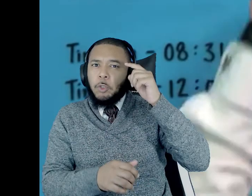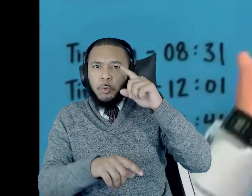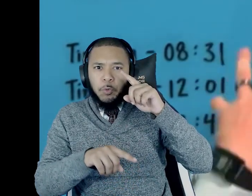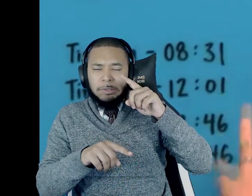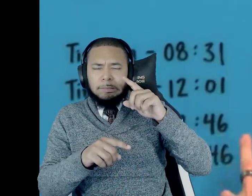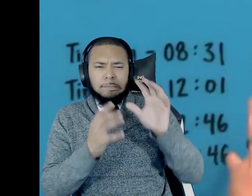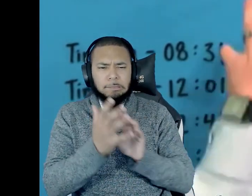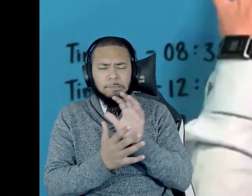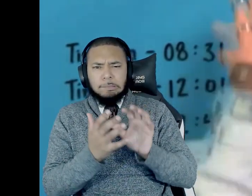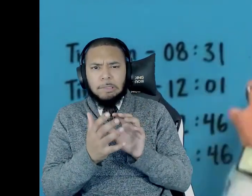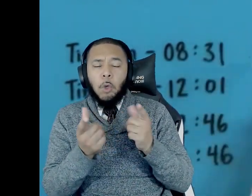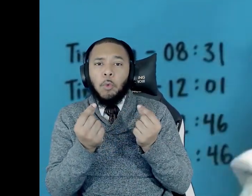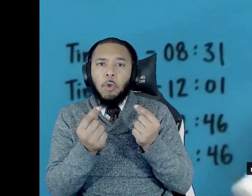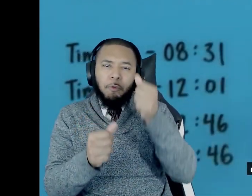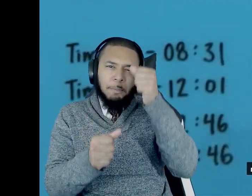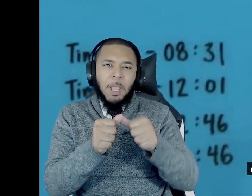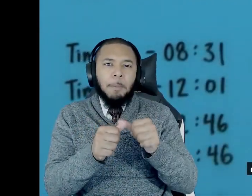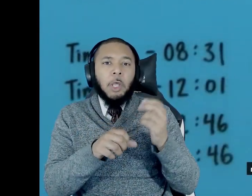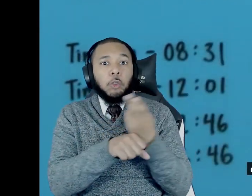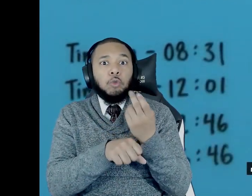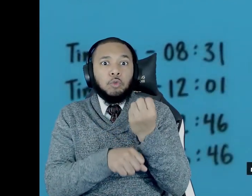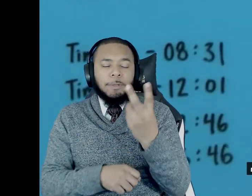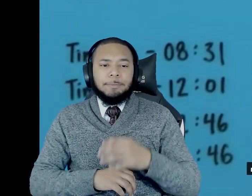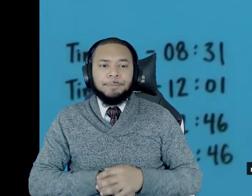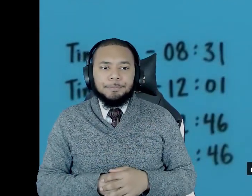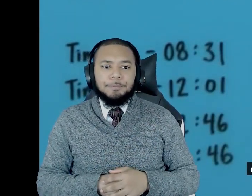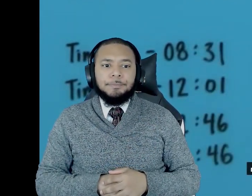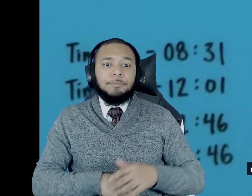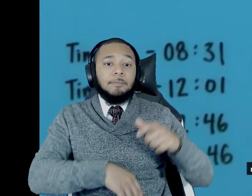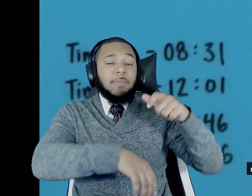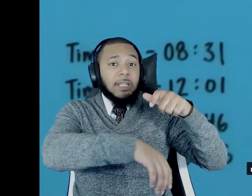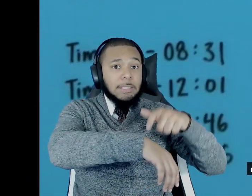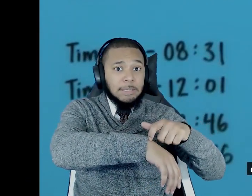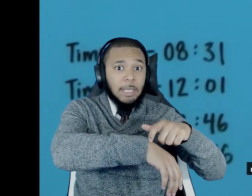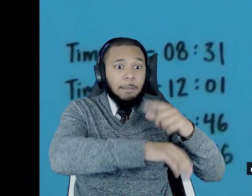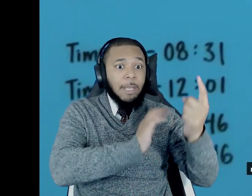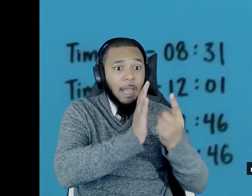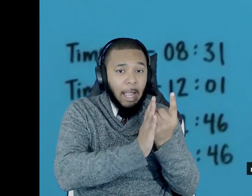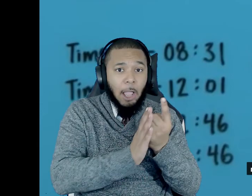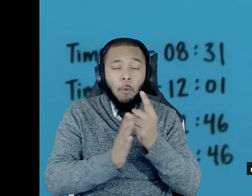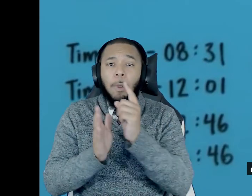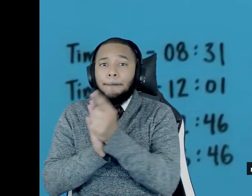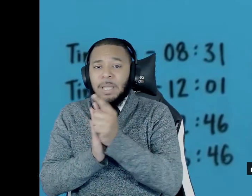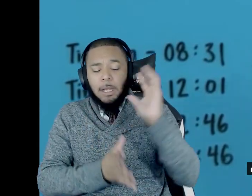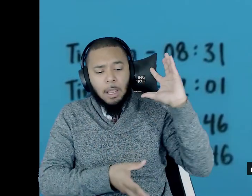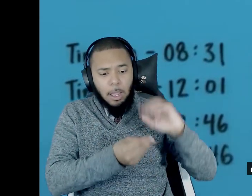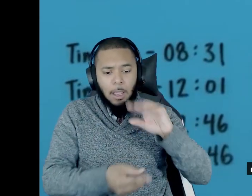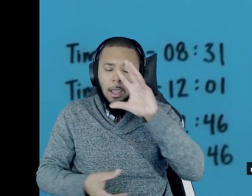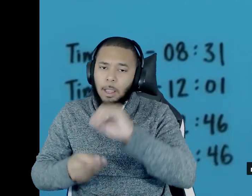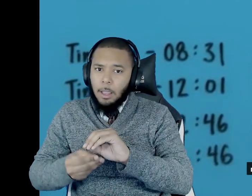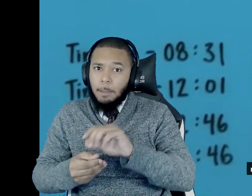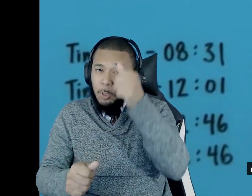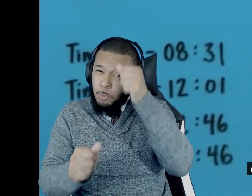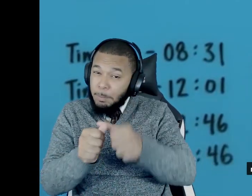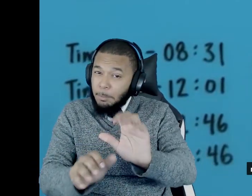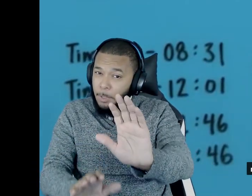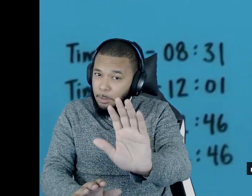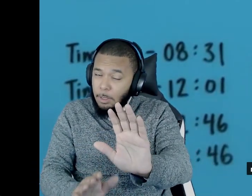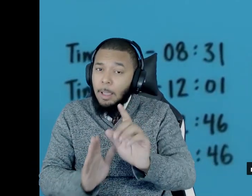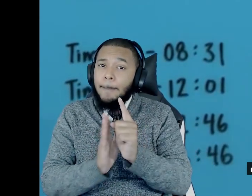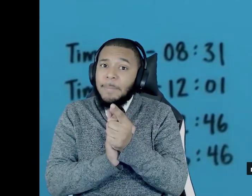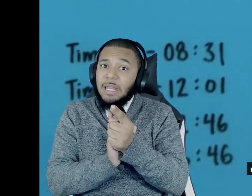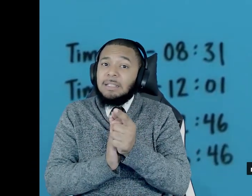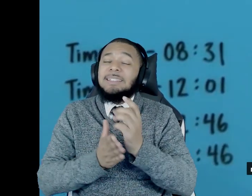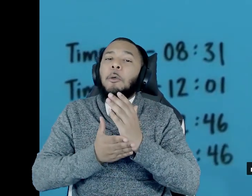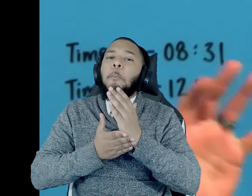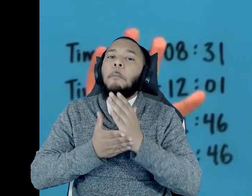your total time worked in hours and minutes. But remember, minutes are just a piece of an